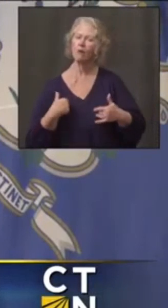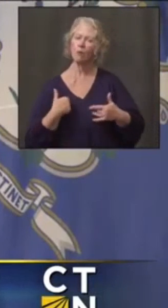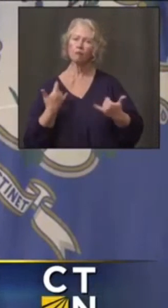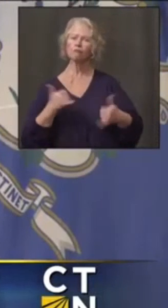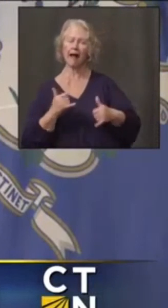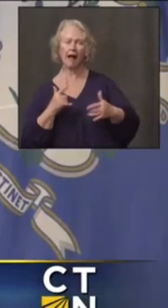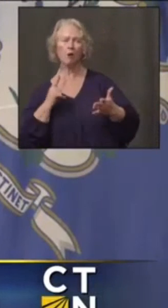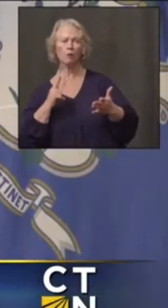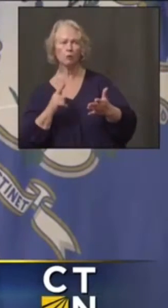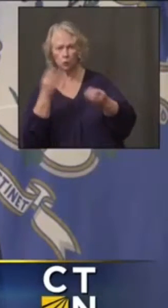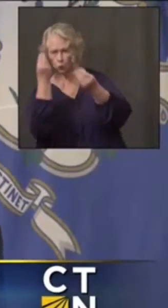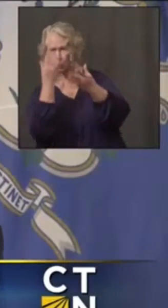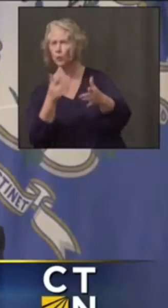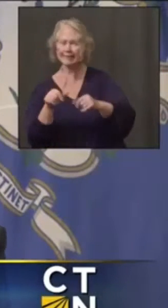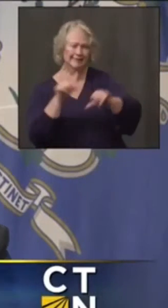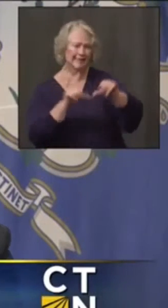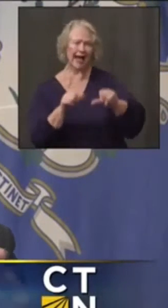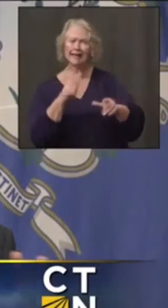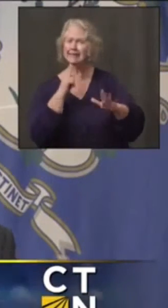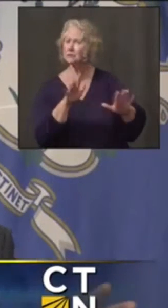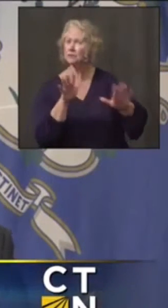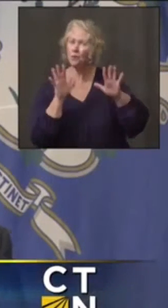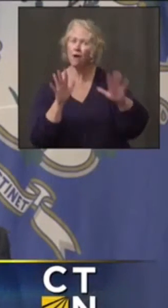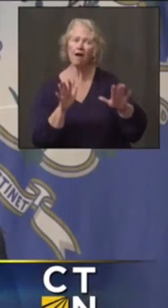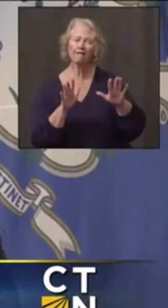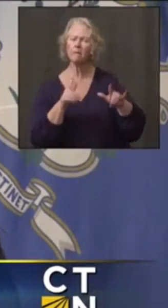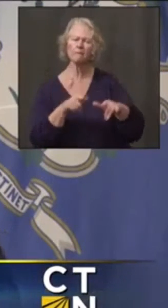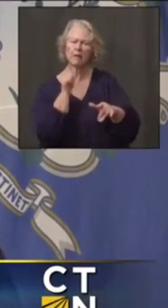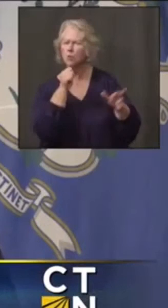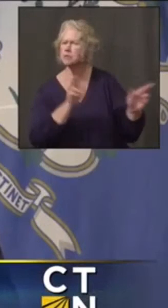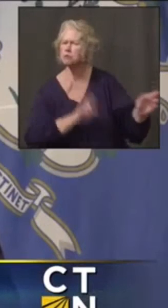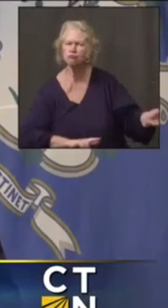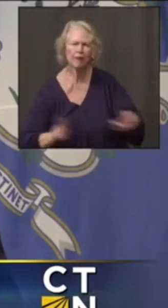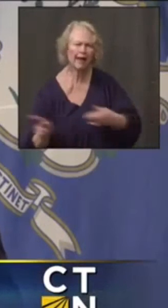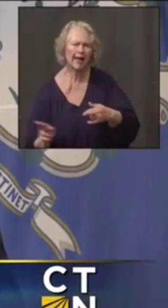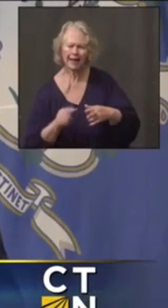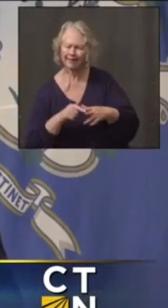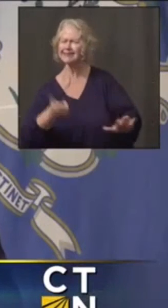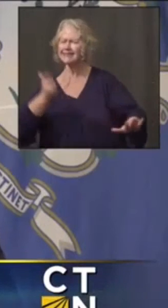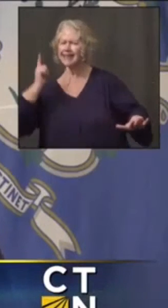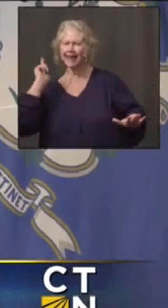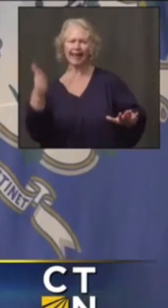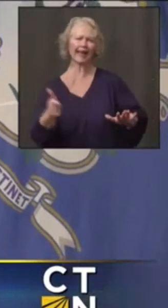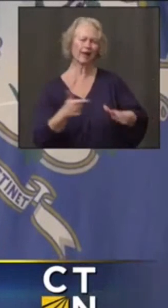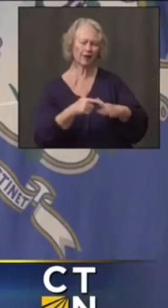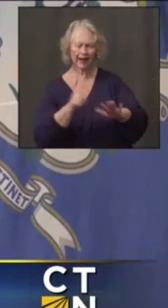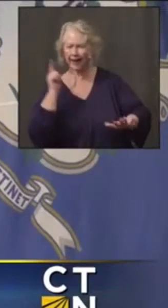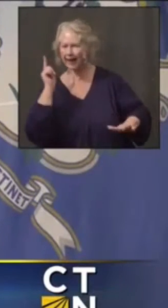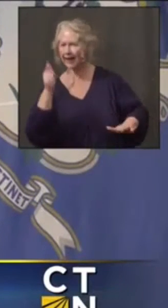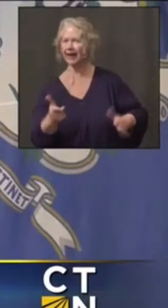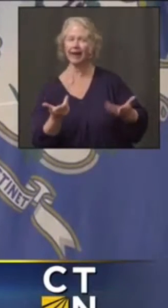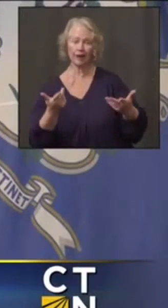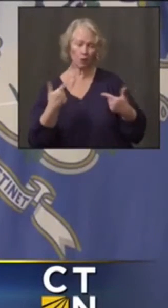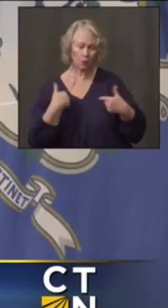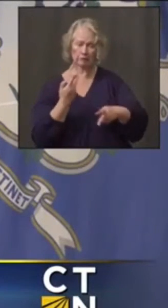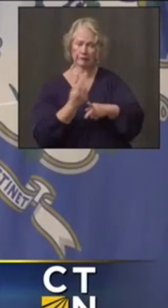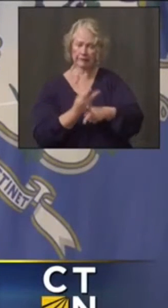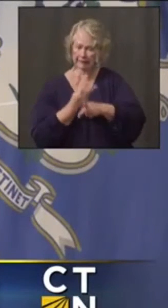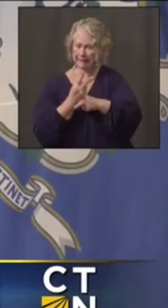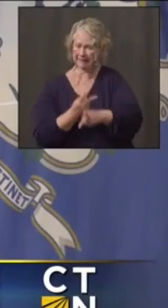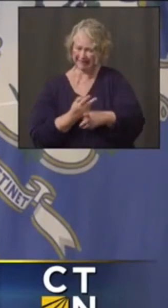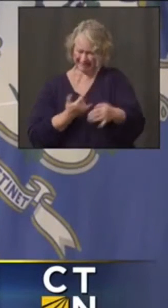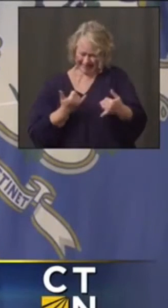see it. It's good news. It's going to take many months to roll out. And all the precautions we can take in terms of masks